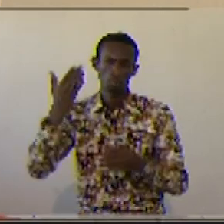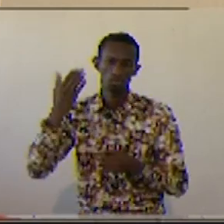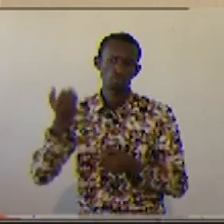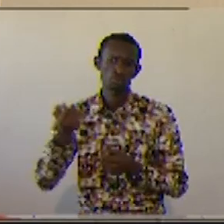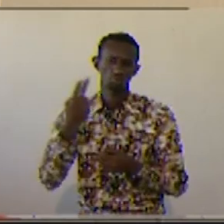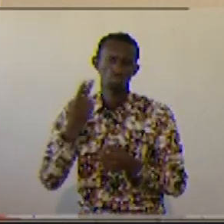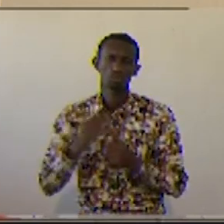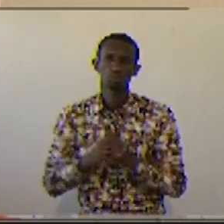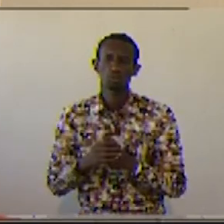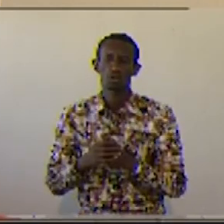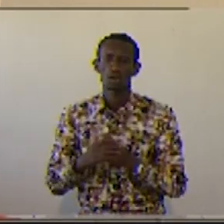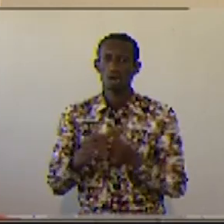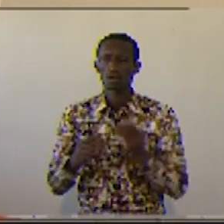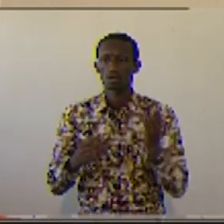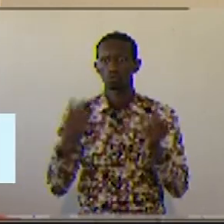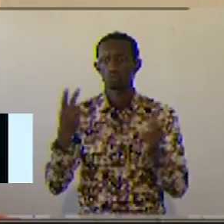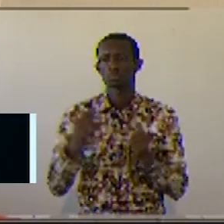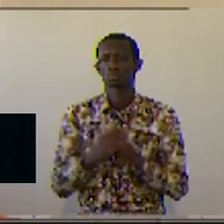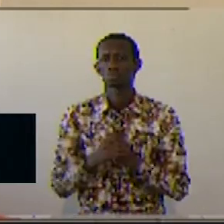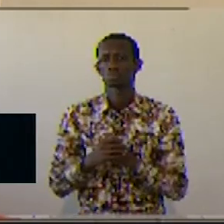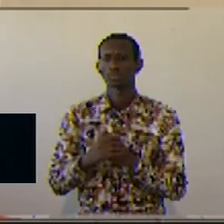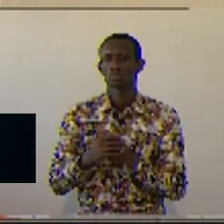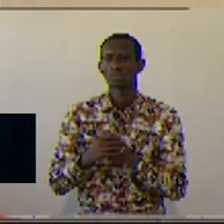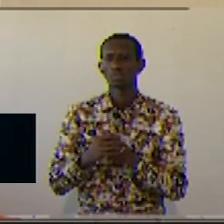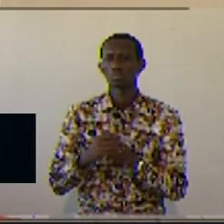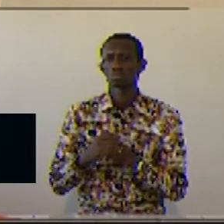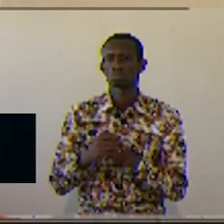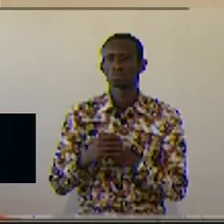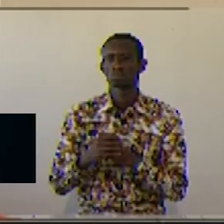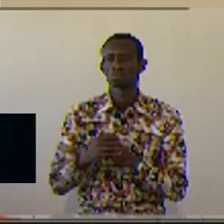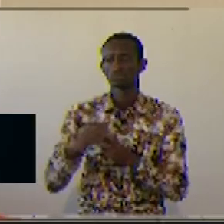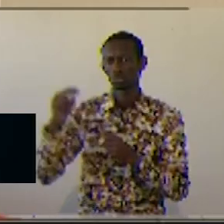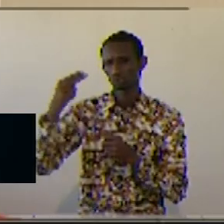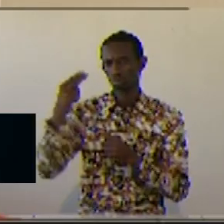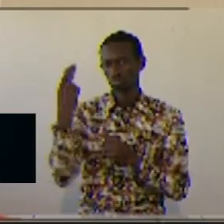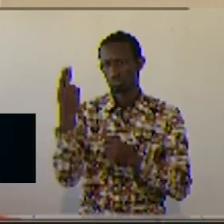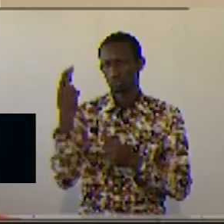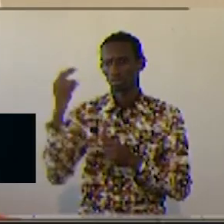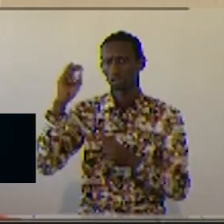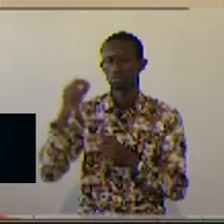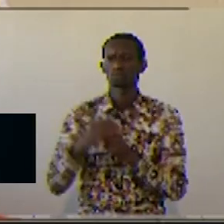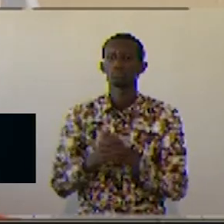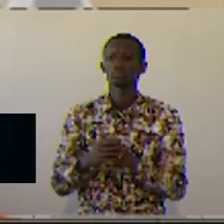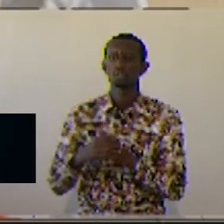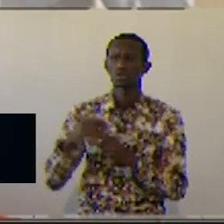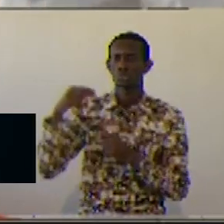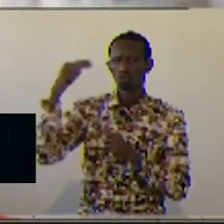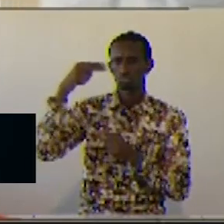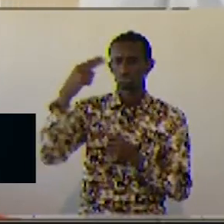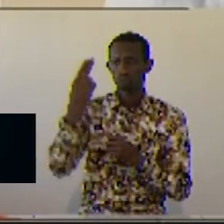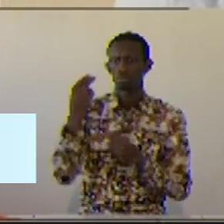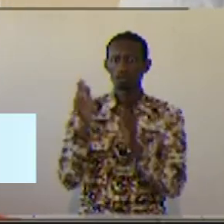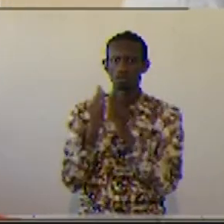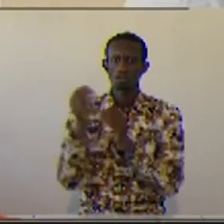2 potassium, and here we have 2 hydrogen atoms, 2, we have 4, so we put